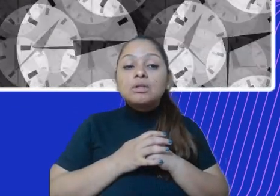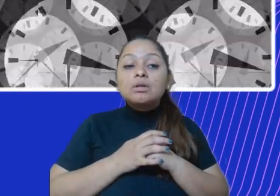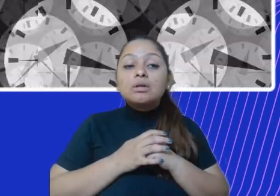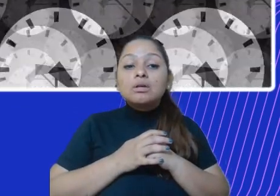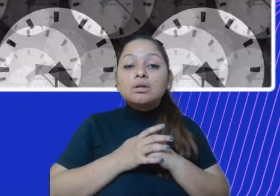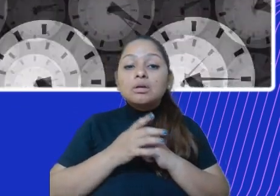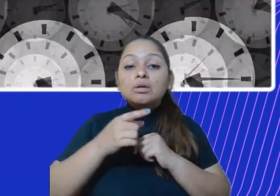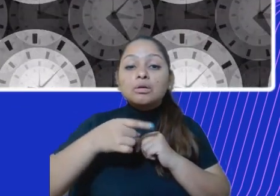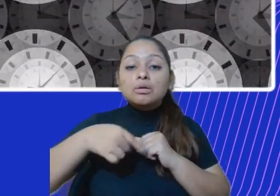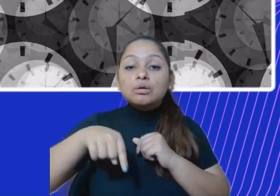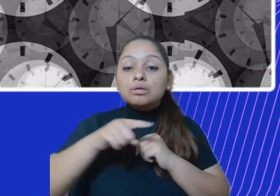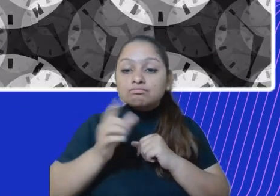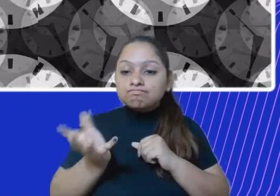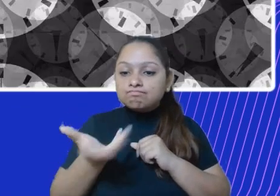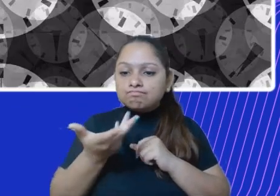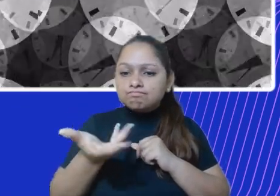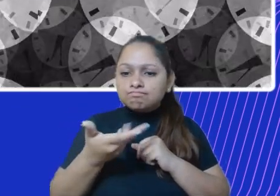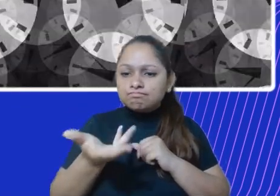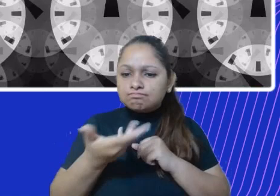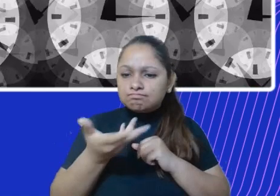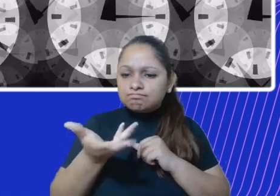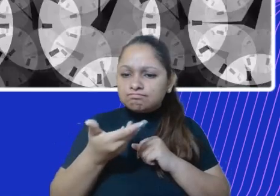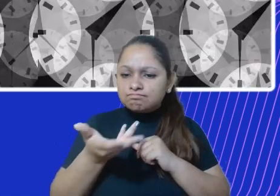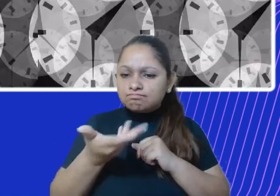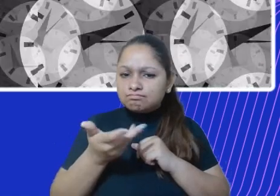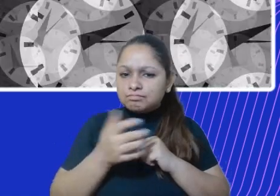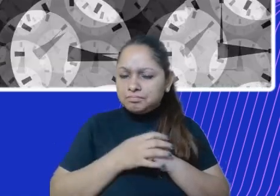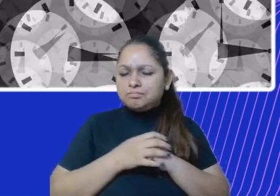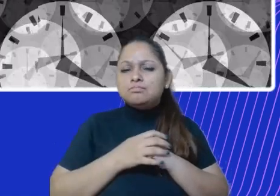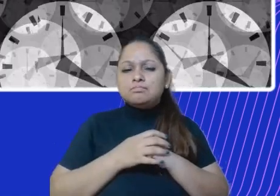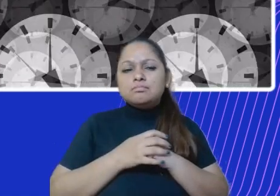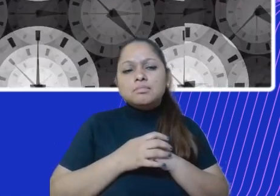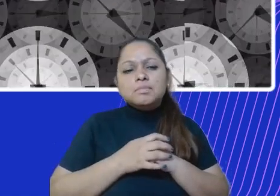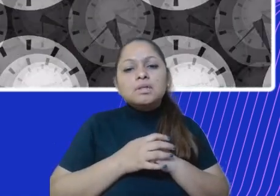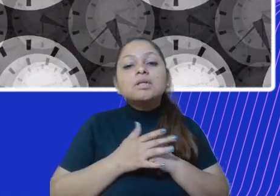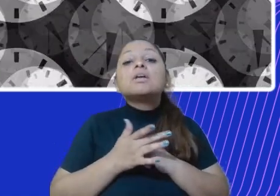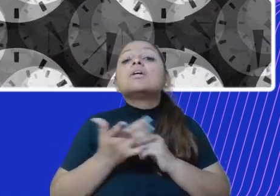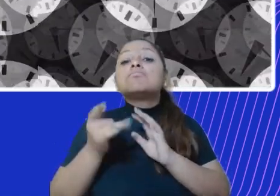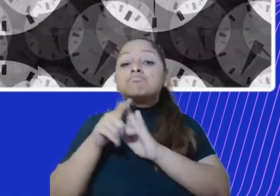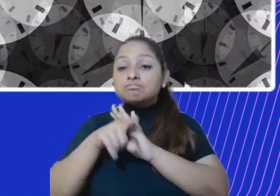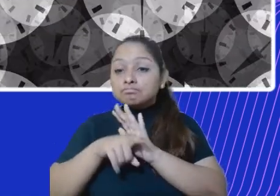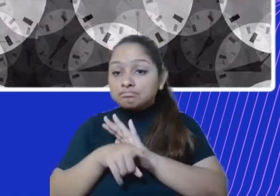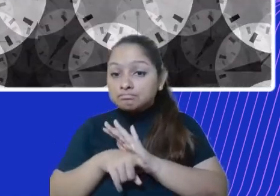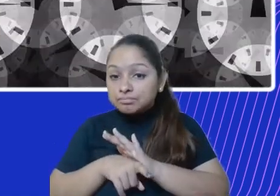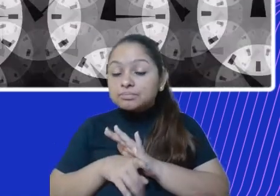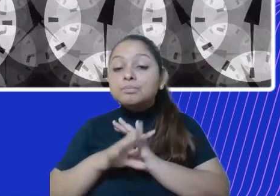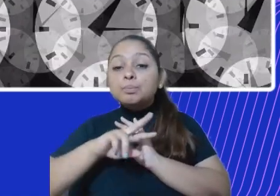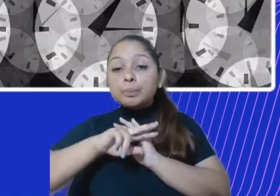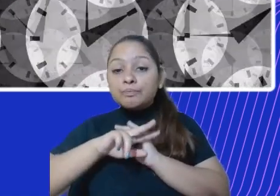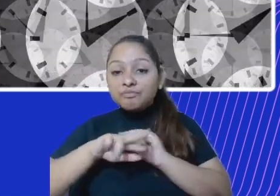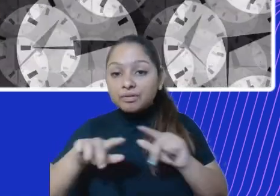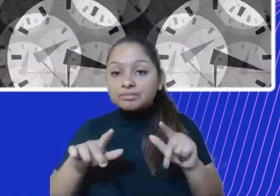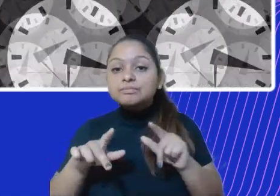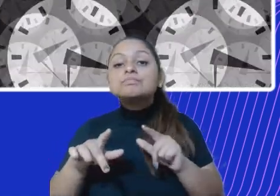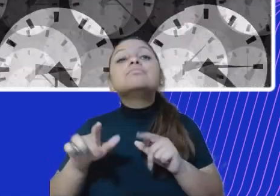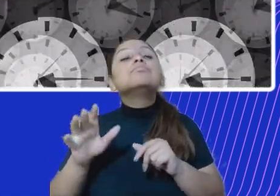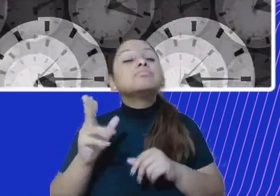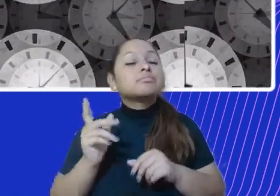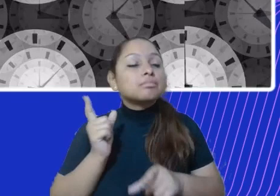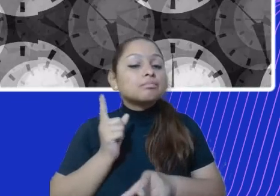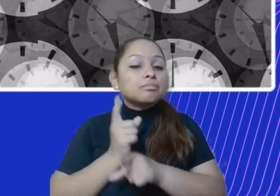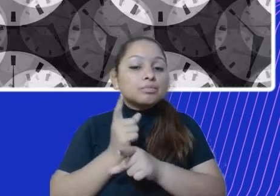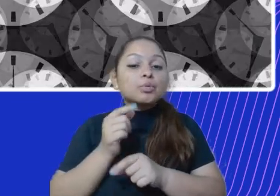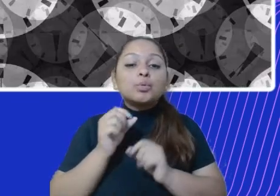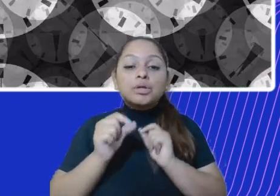context? We are in a context of acceleration. From the future scenario perspective, this is a macro